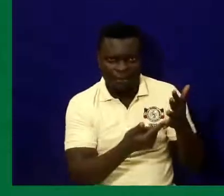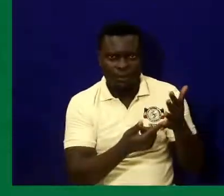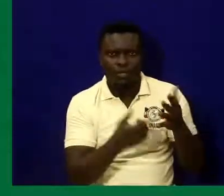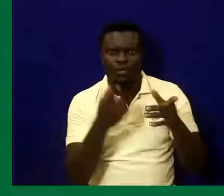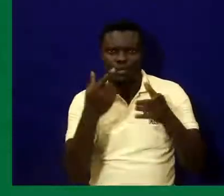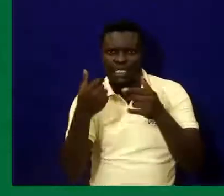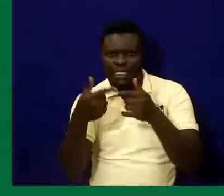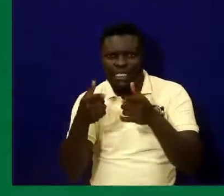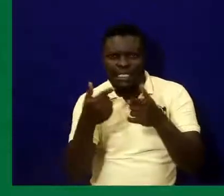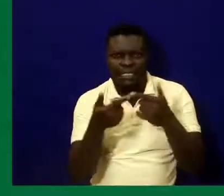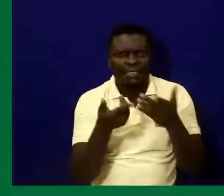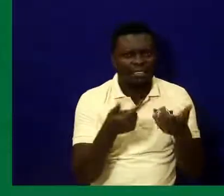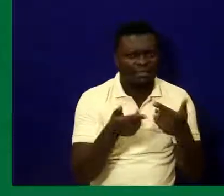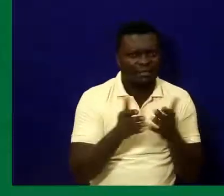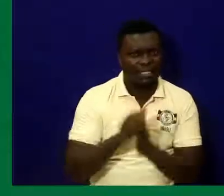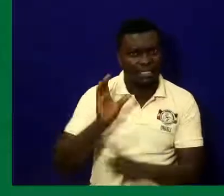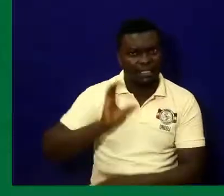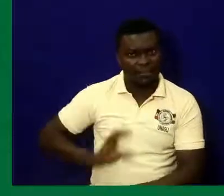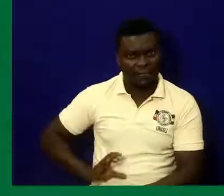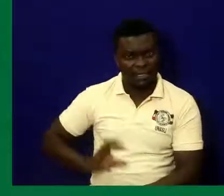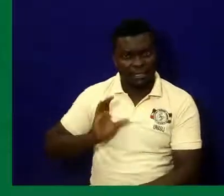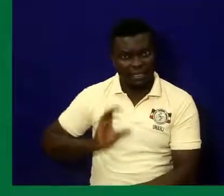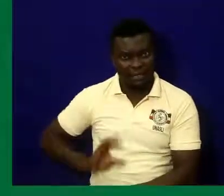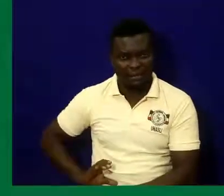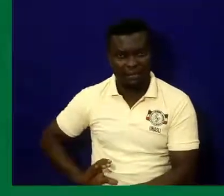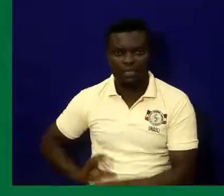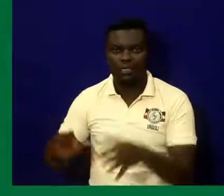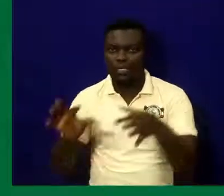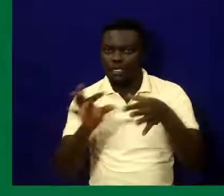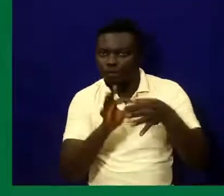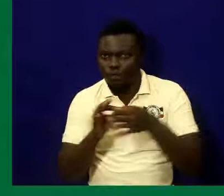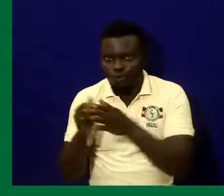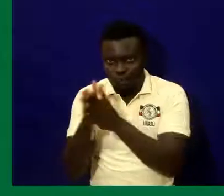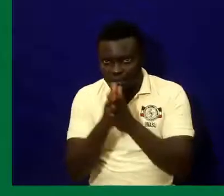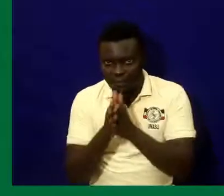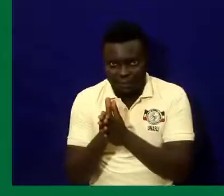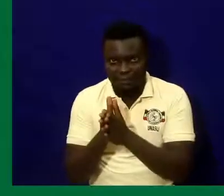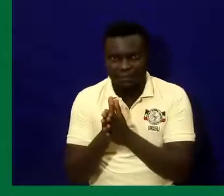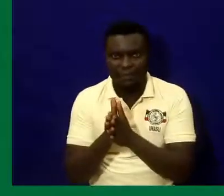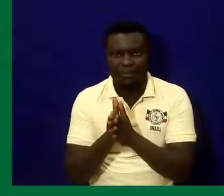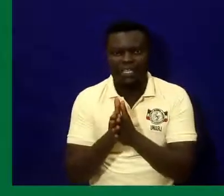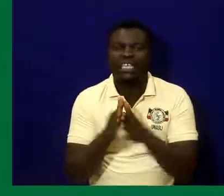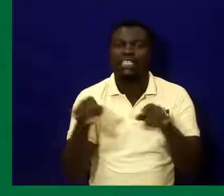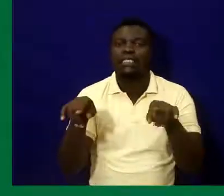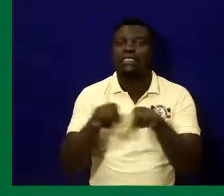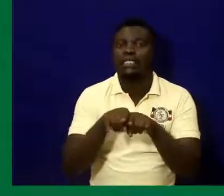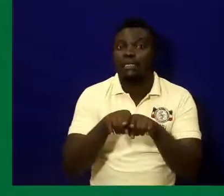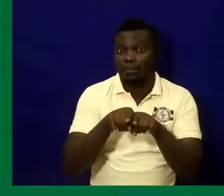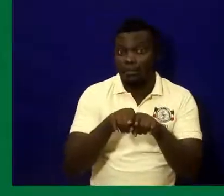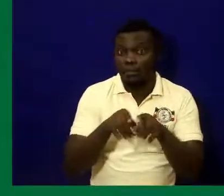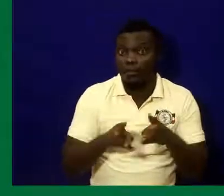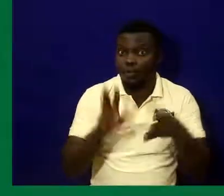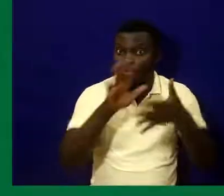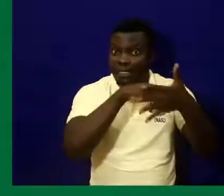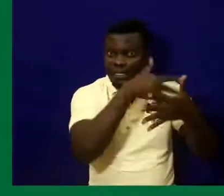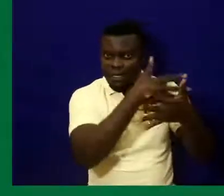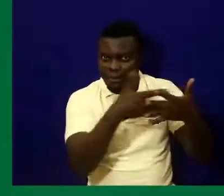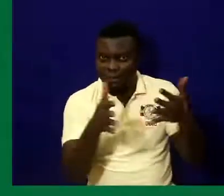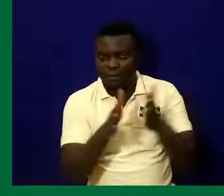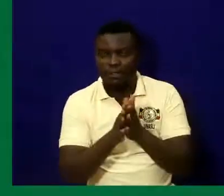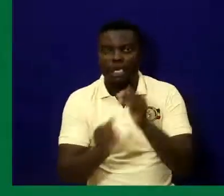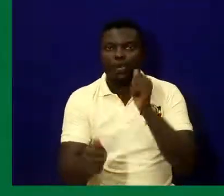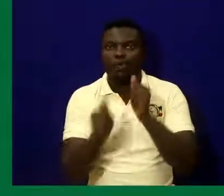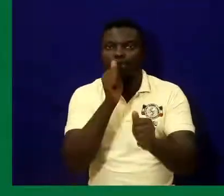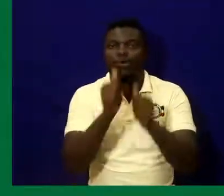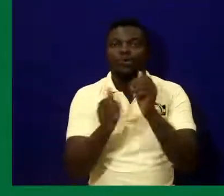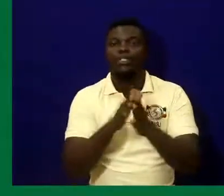of certain similar features together, is in form of a table,